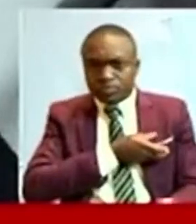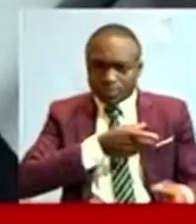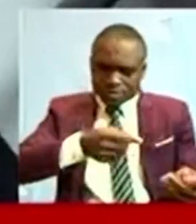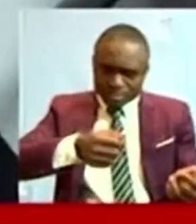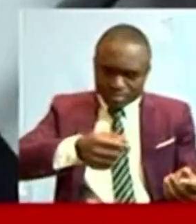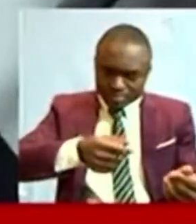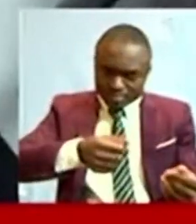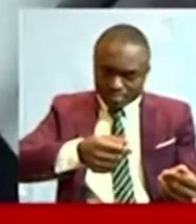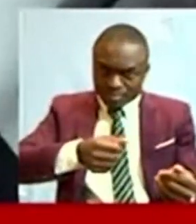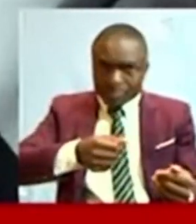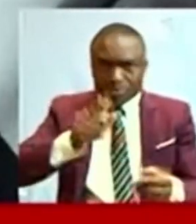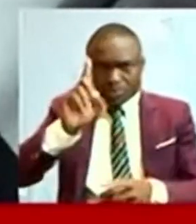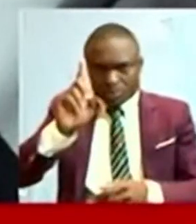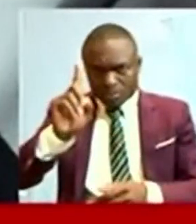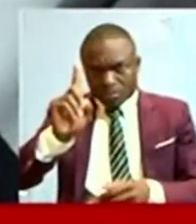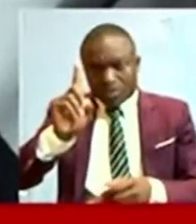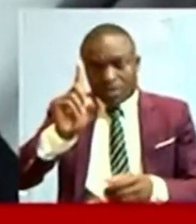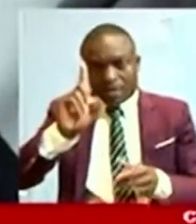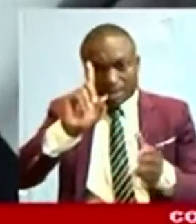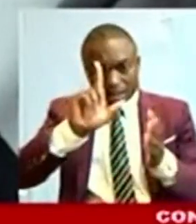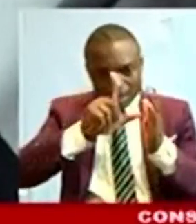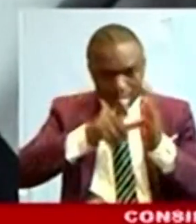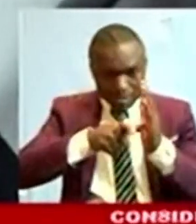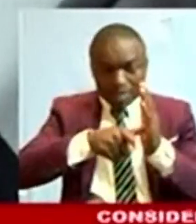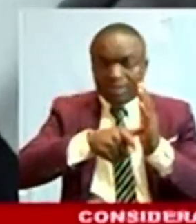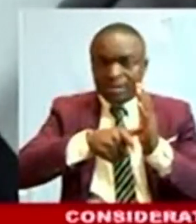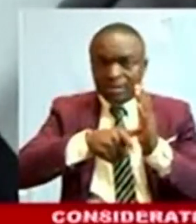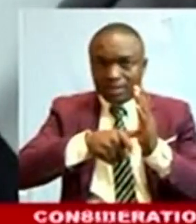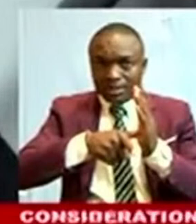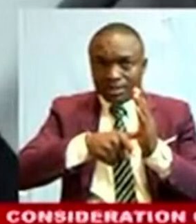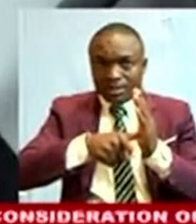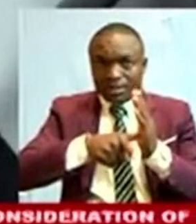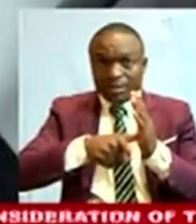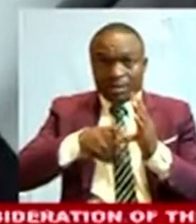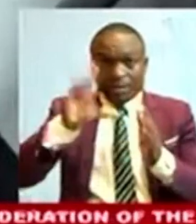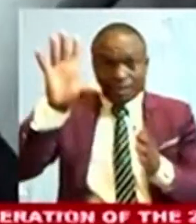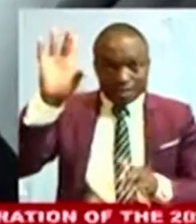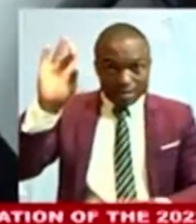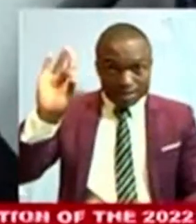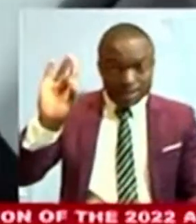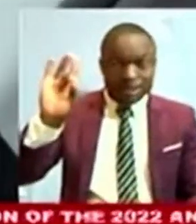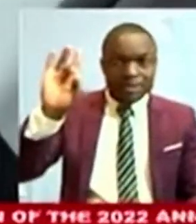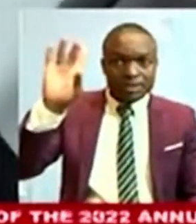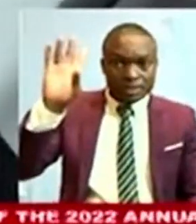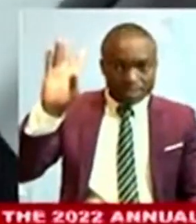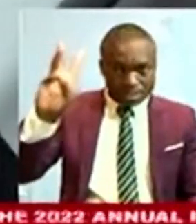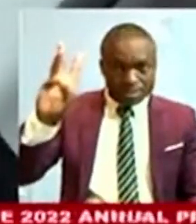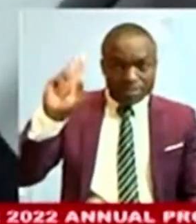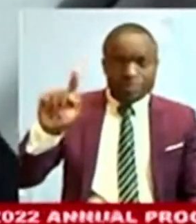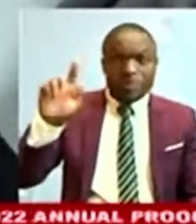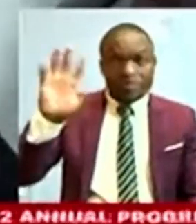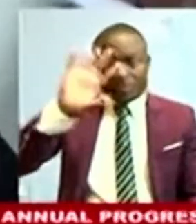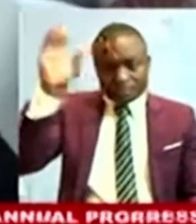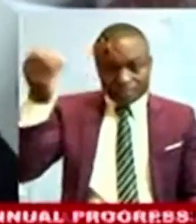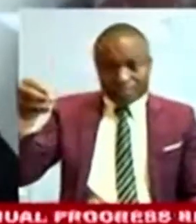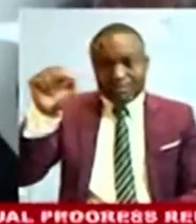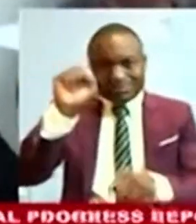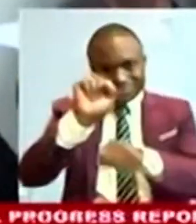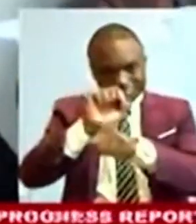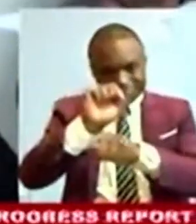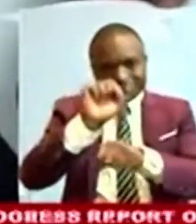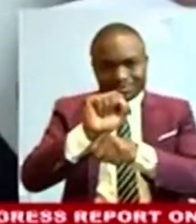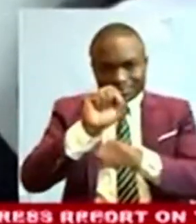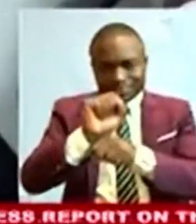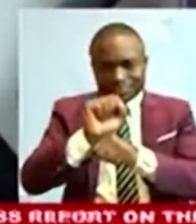birth. The target under review was 86.5%. Our performance was